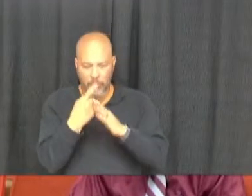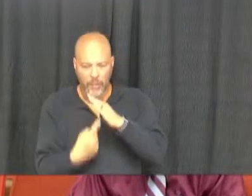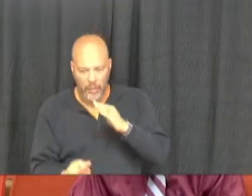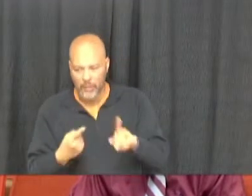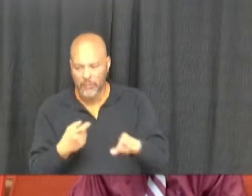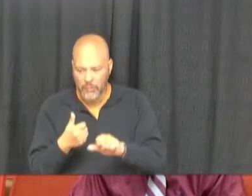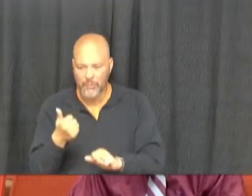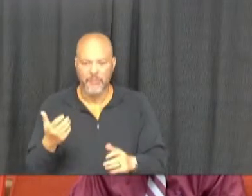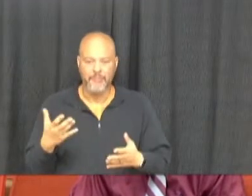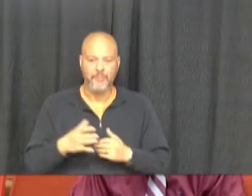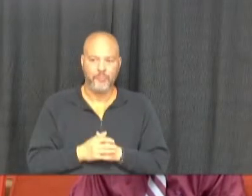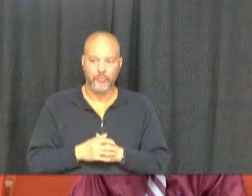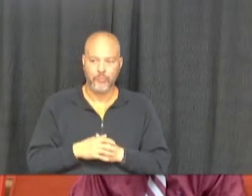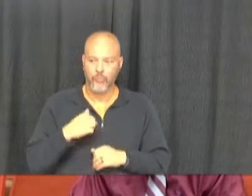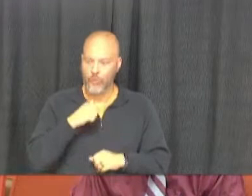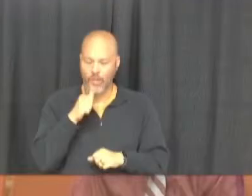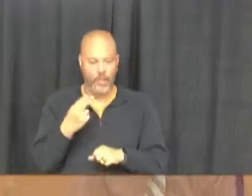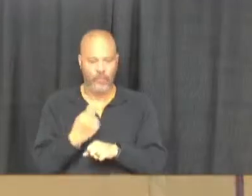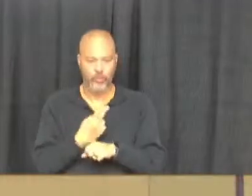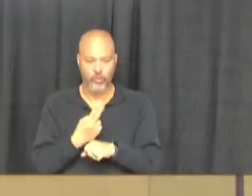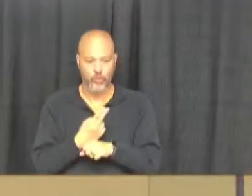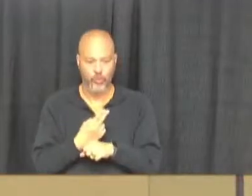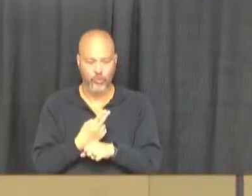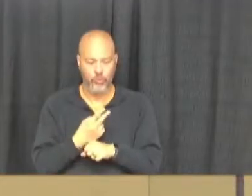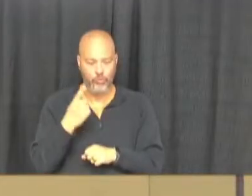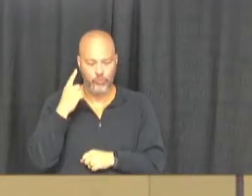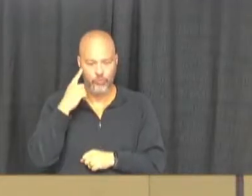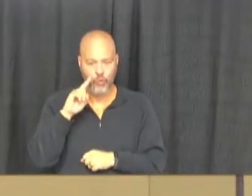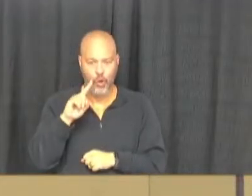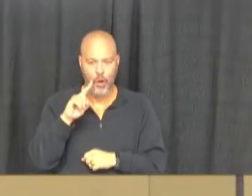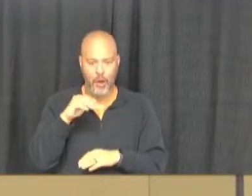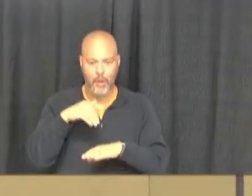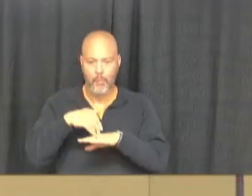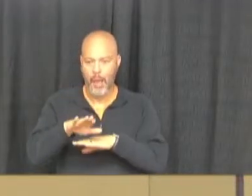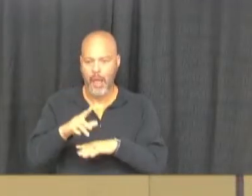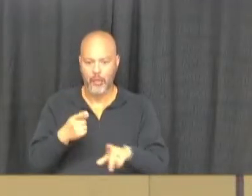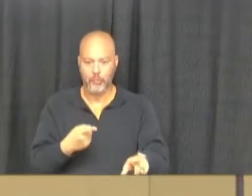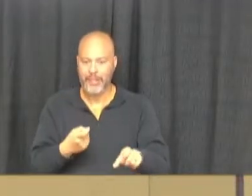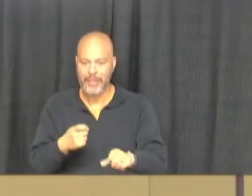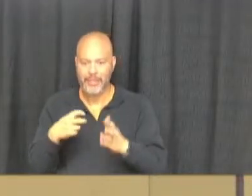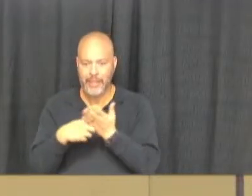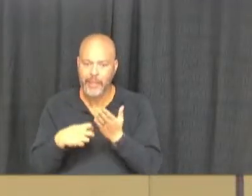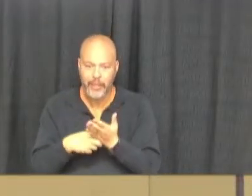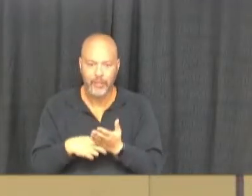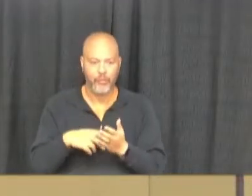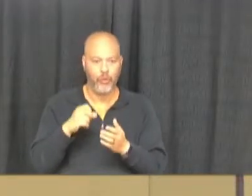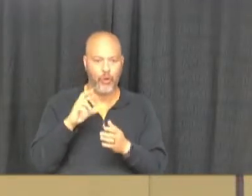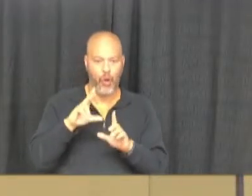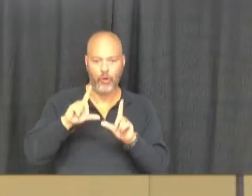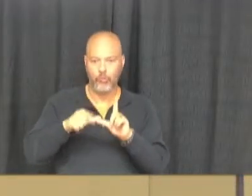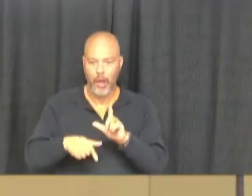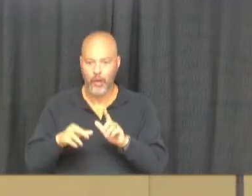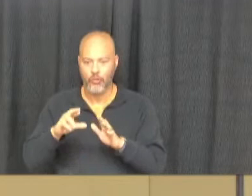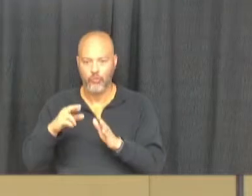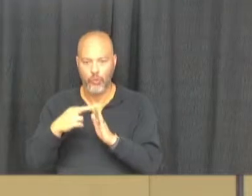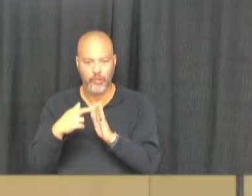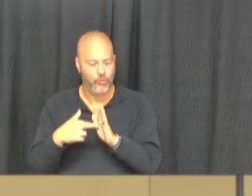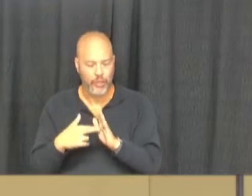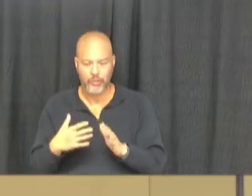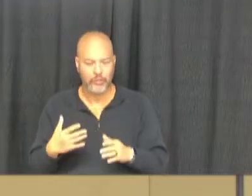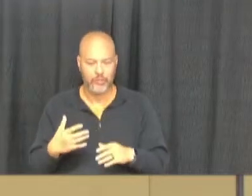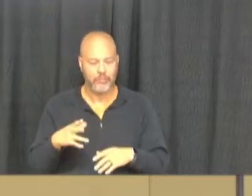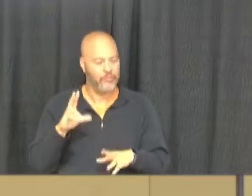the like. We're not using these really expensive cameras to mail people speeding tickets or expired registration.